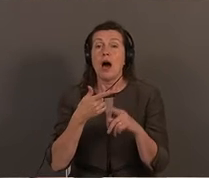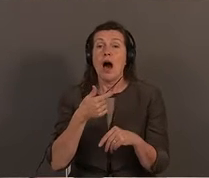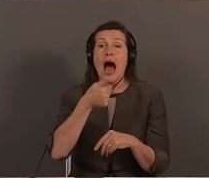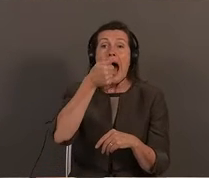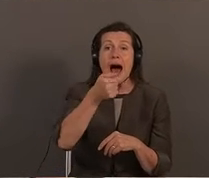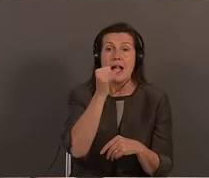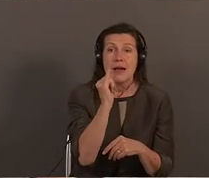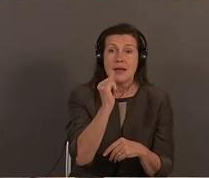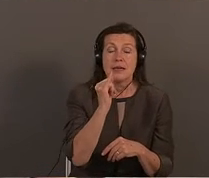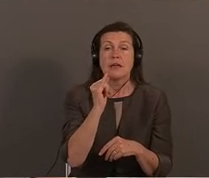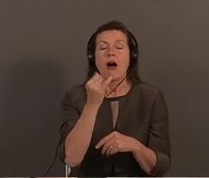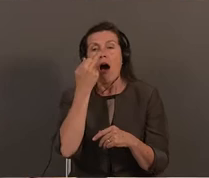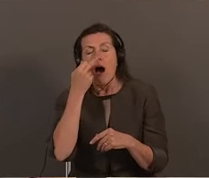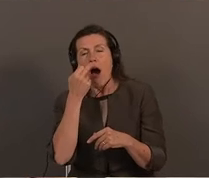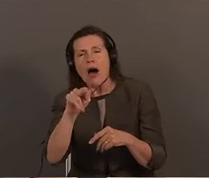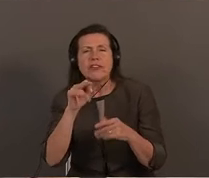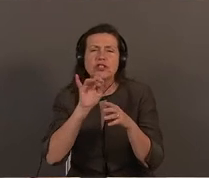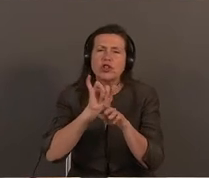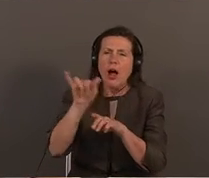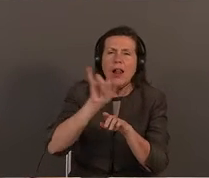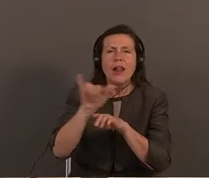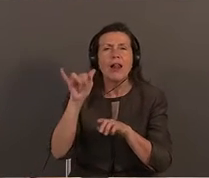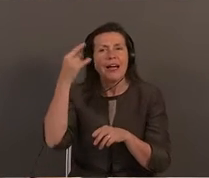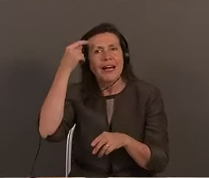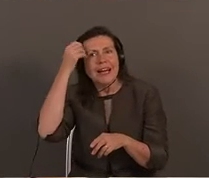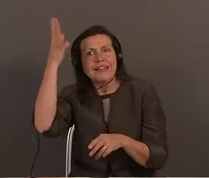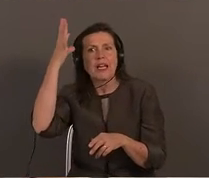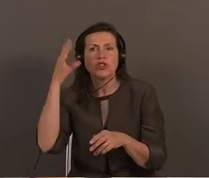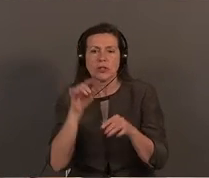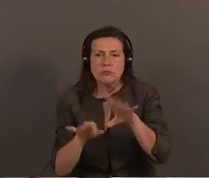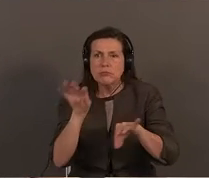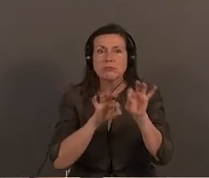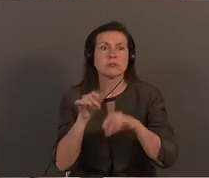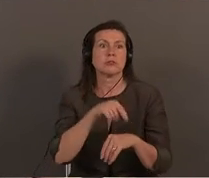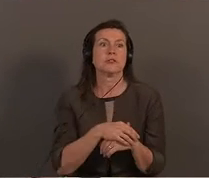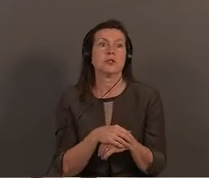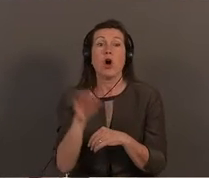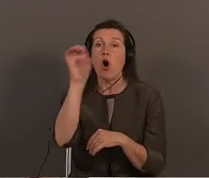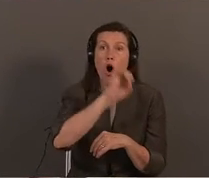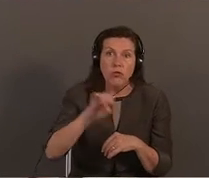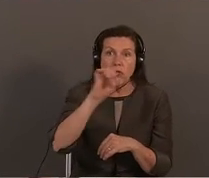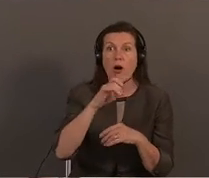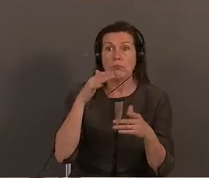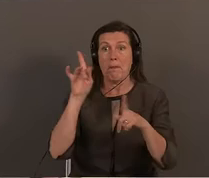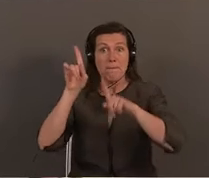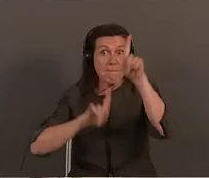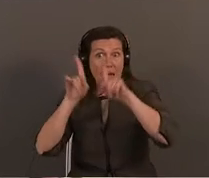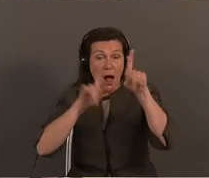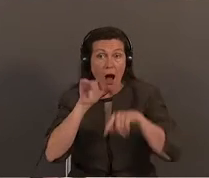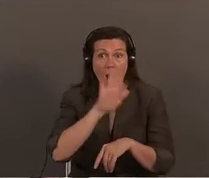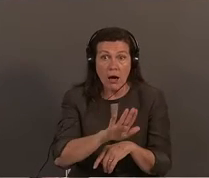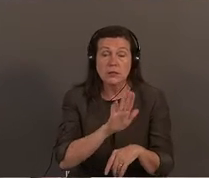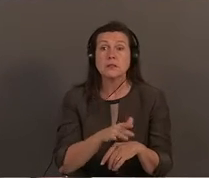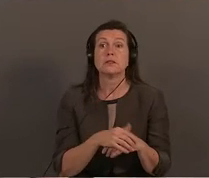in Europe or in Milan. Health data center, once again, investment made